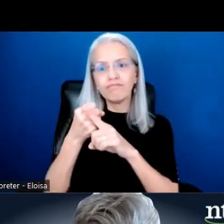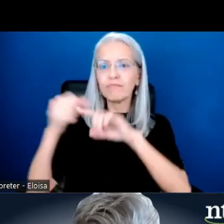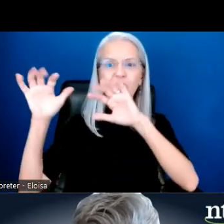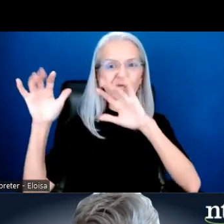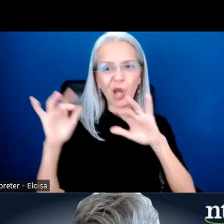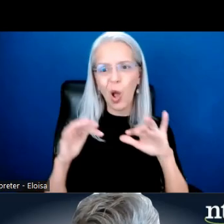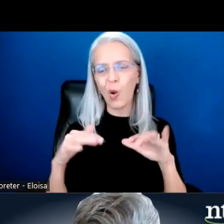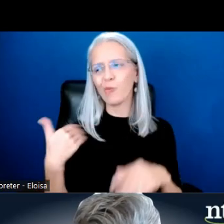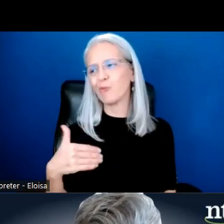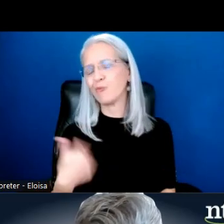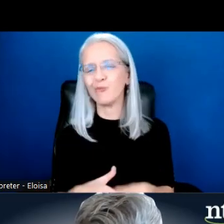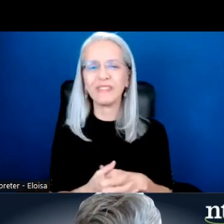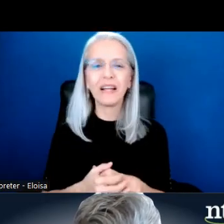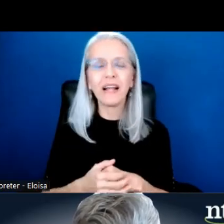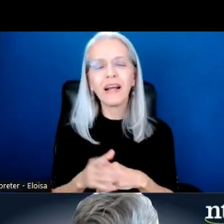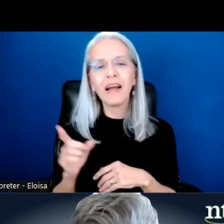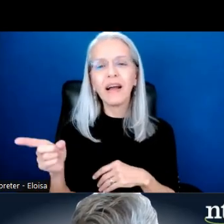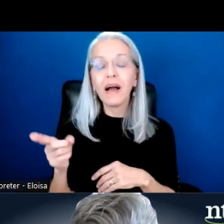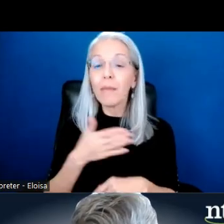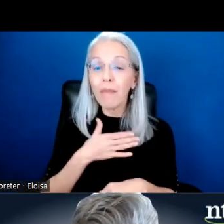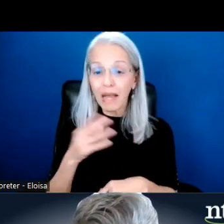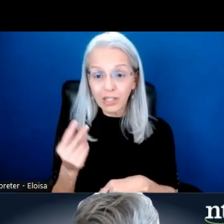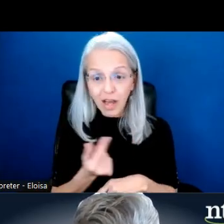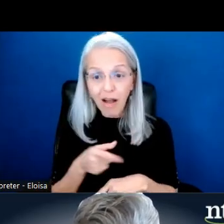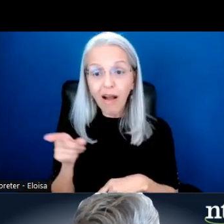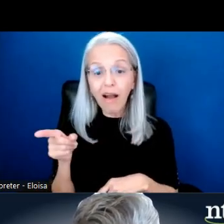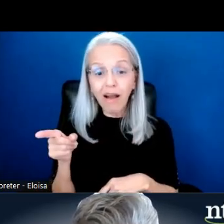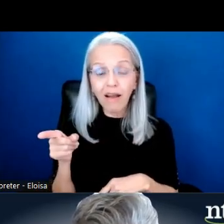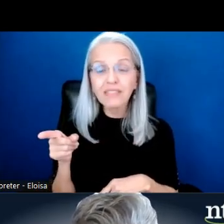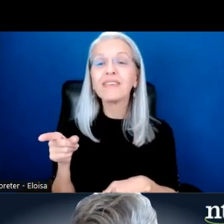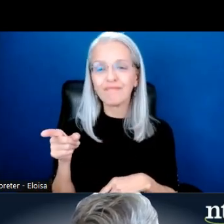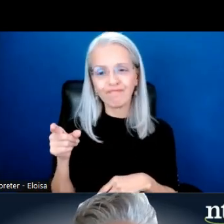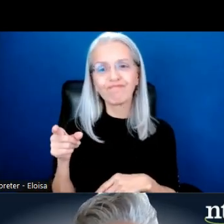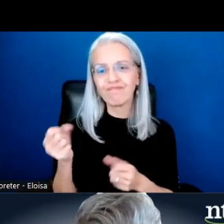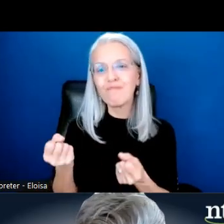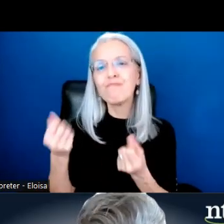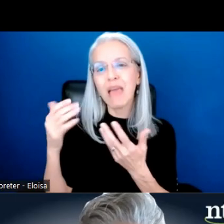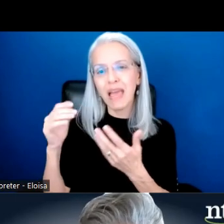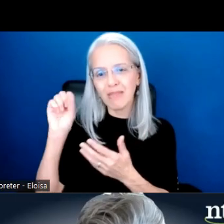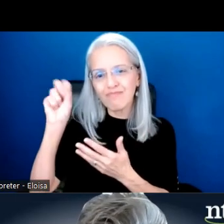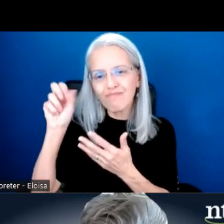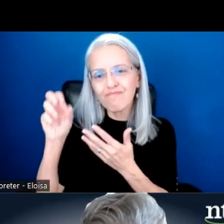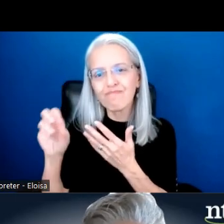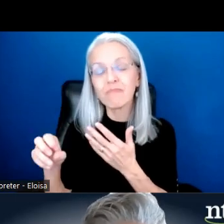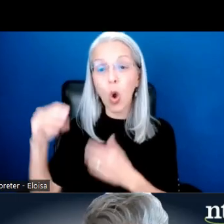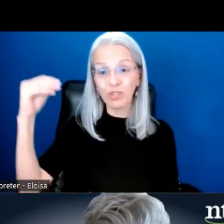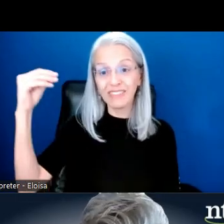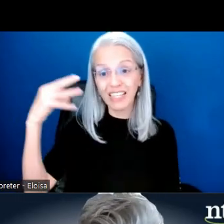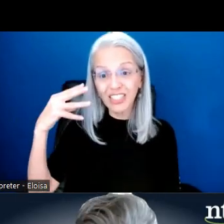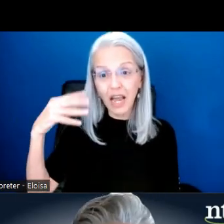snowing. Let's see, my dogs. So yeah, lots of sunshine,